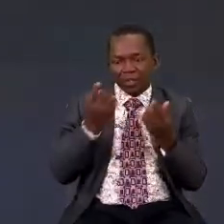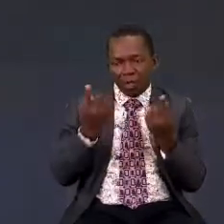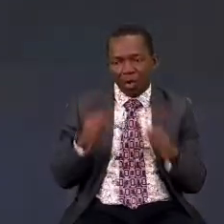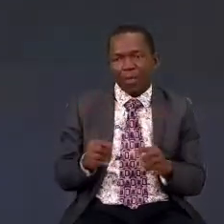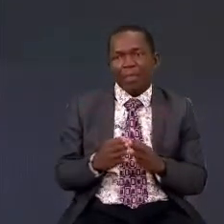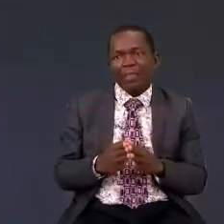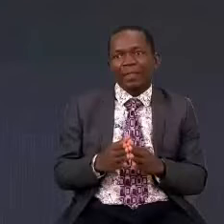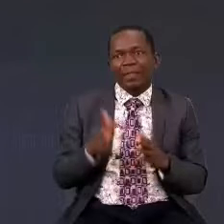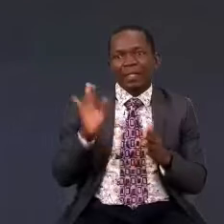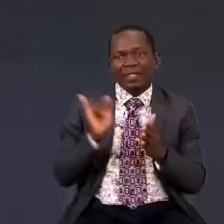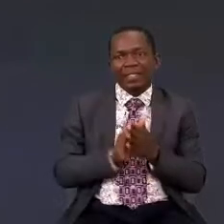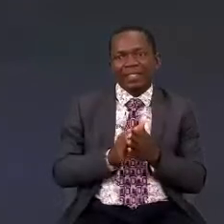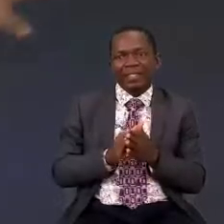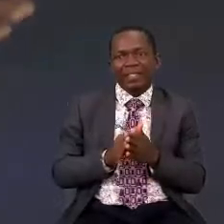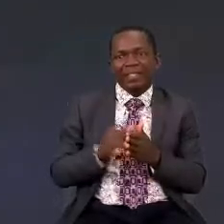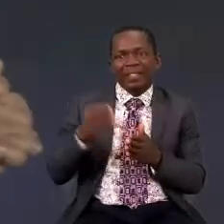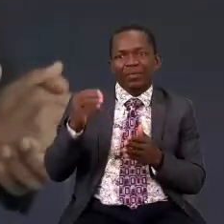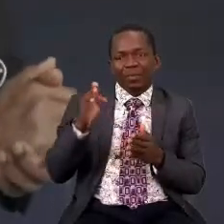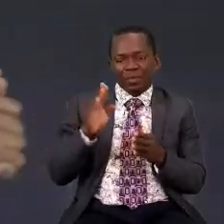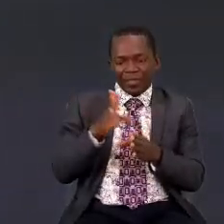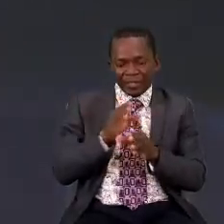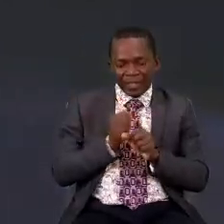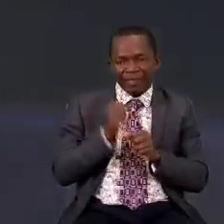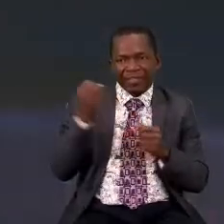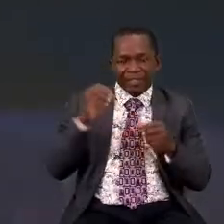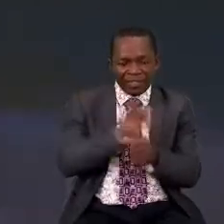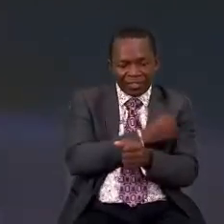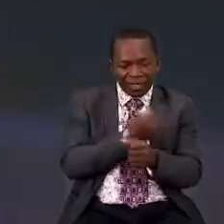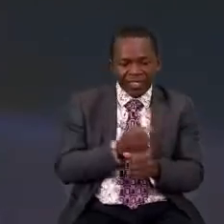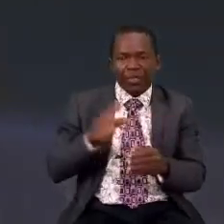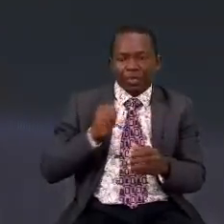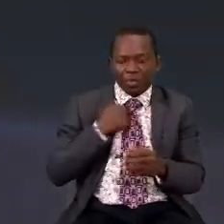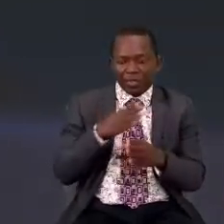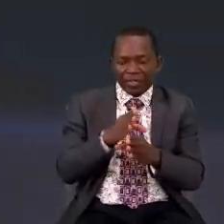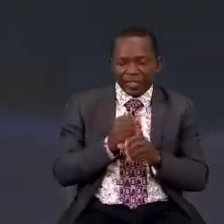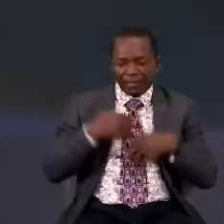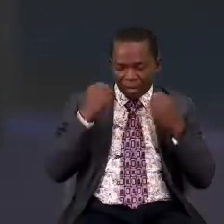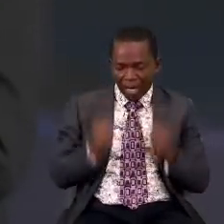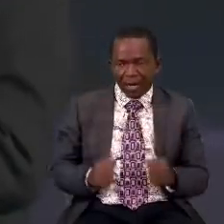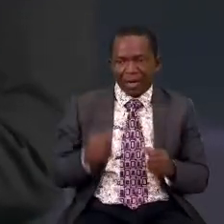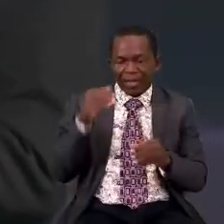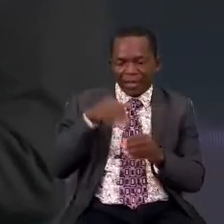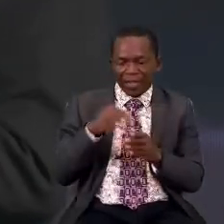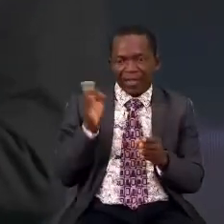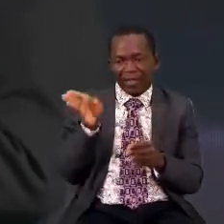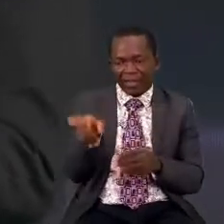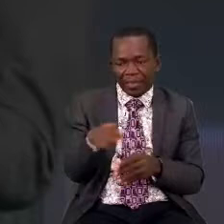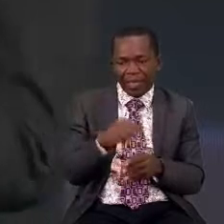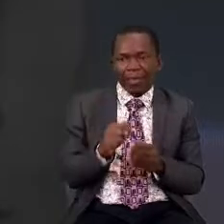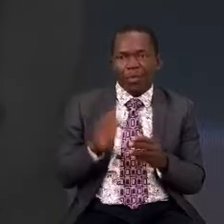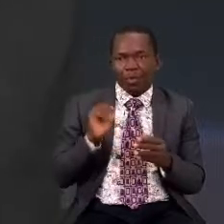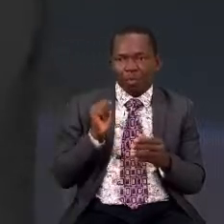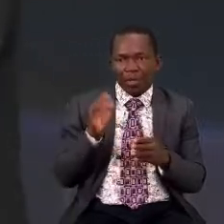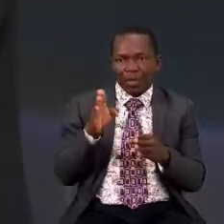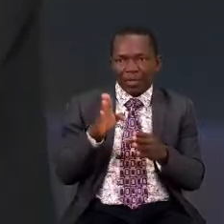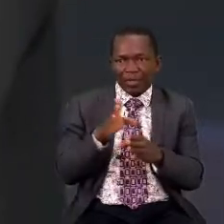same compelling ministry and vision on them, we will have encouragement and we